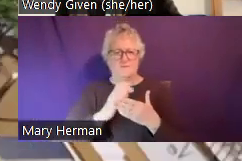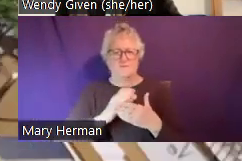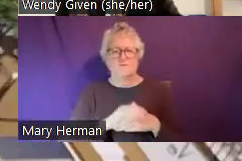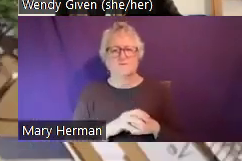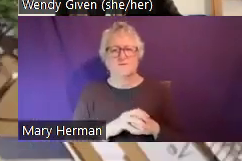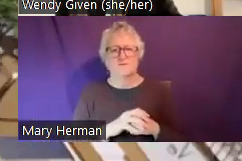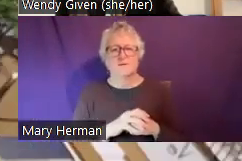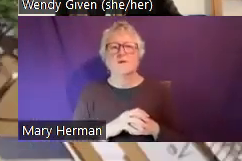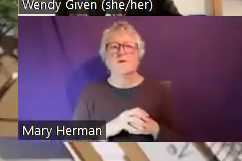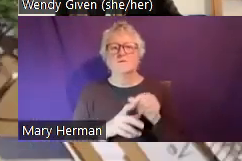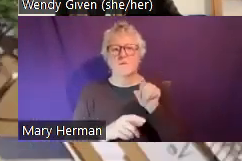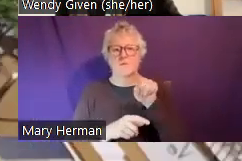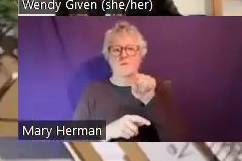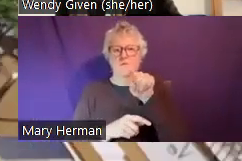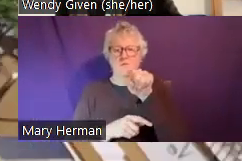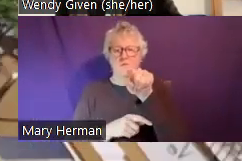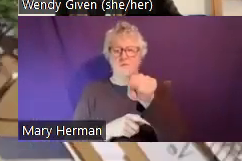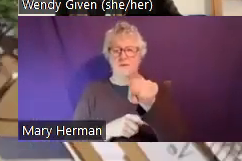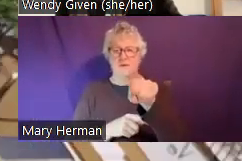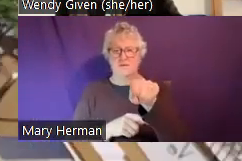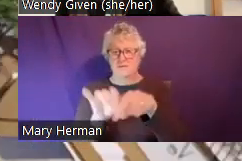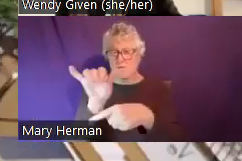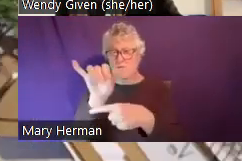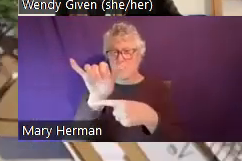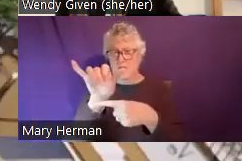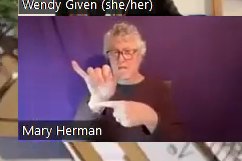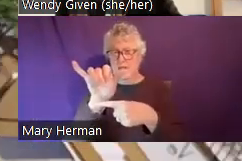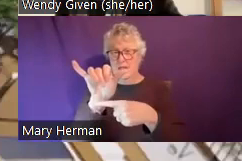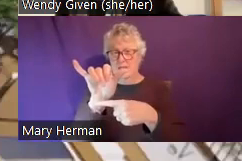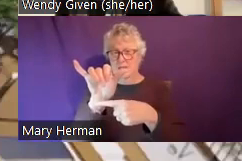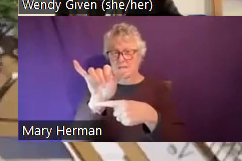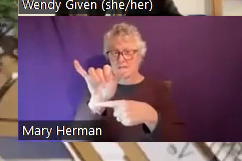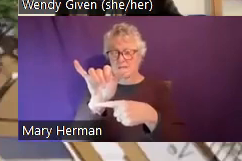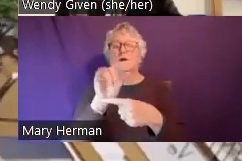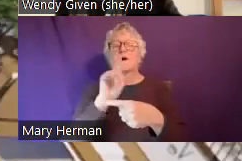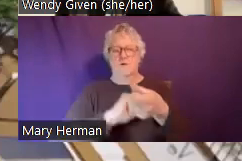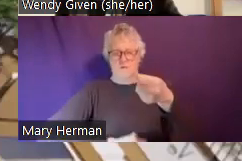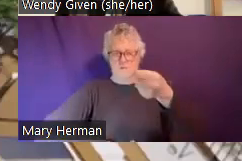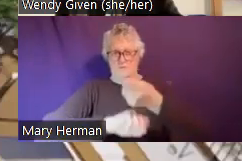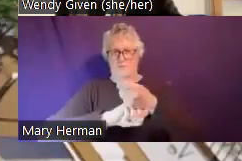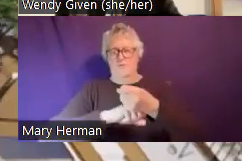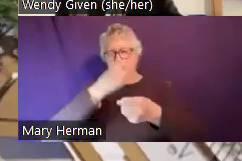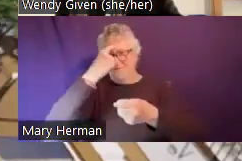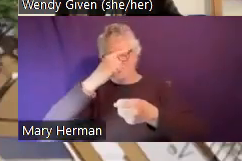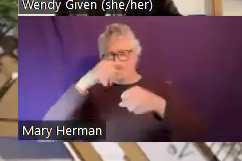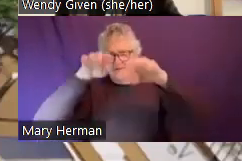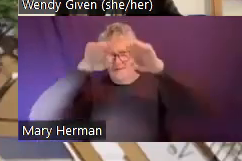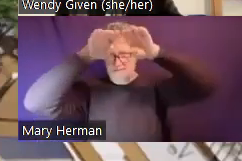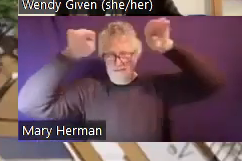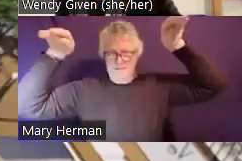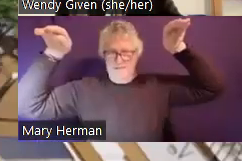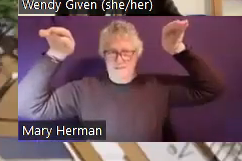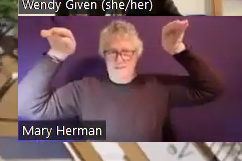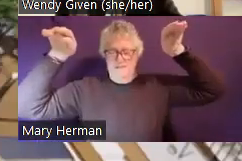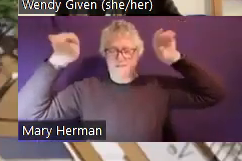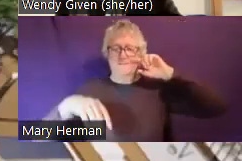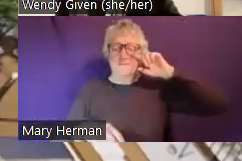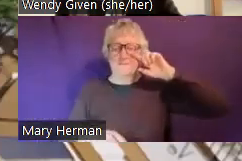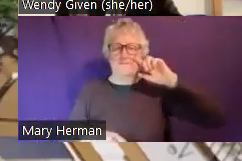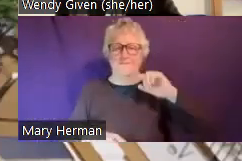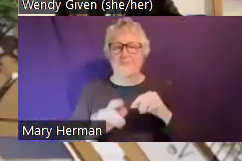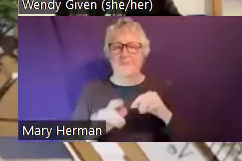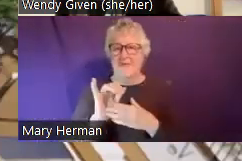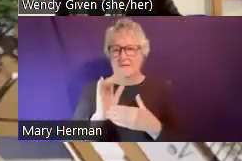So these Ys are the supports for the ceiling. So that's part